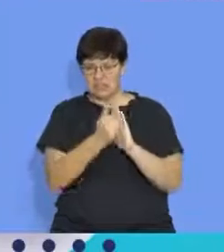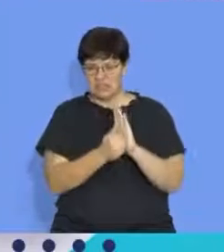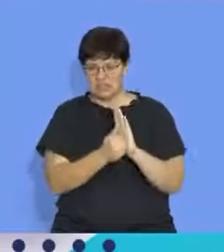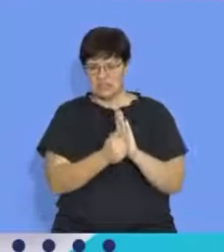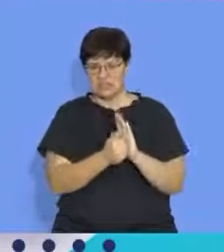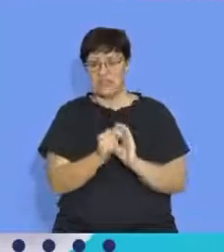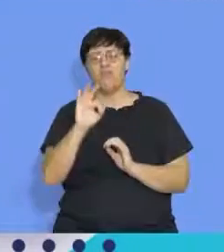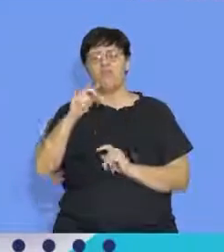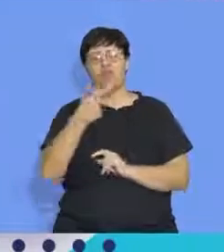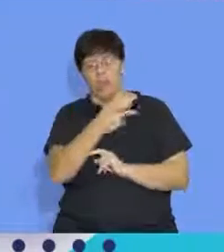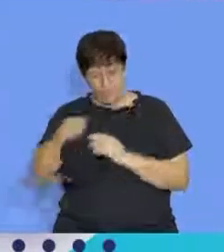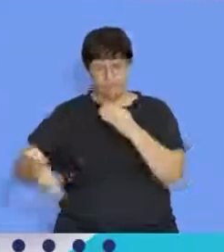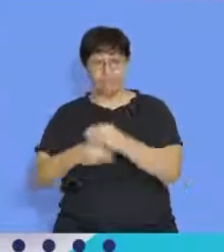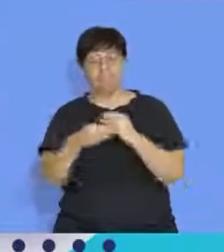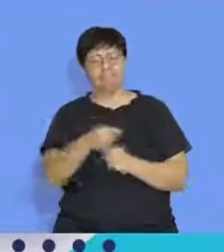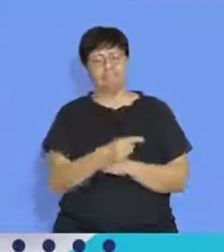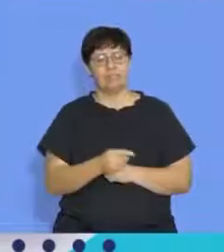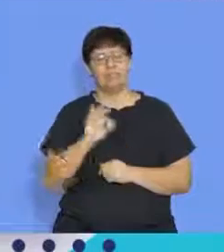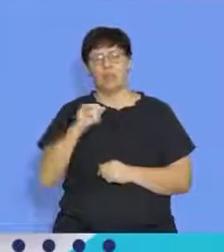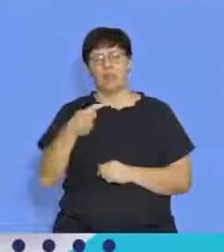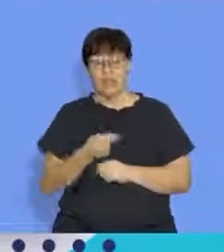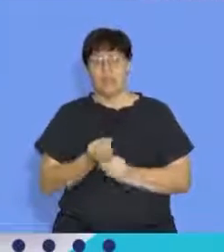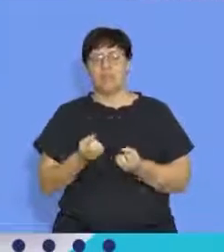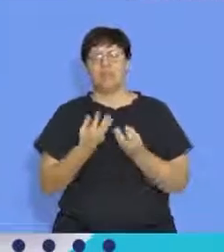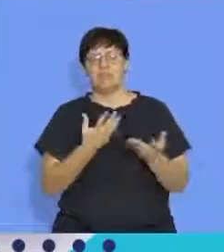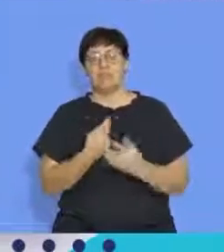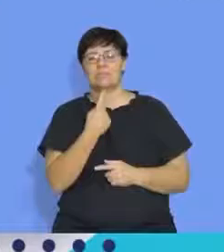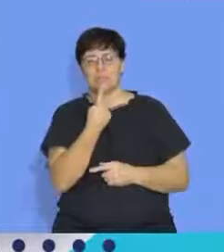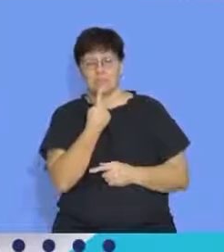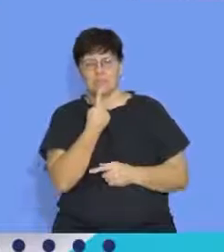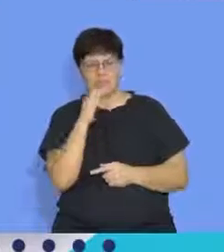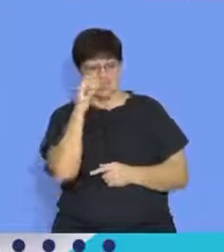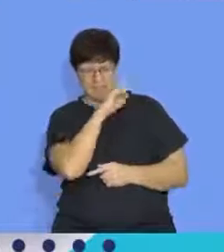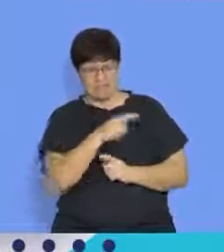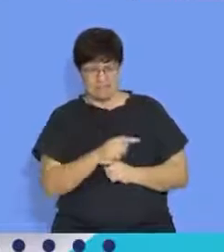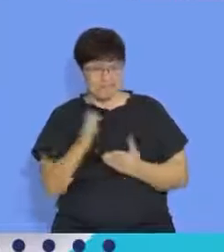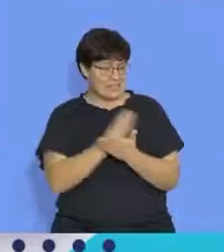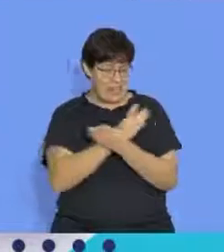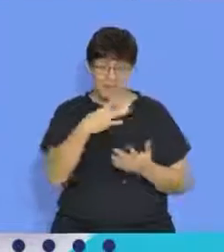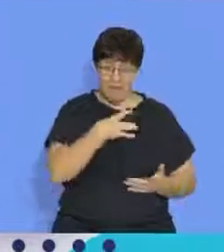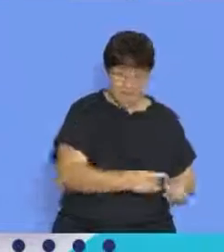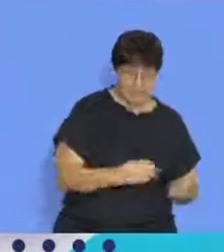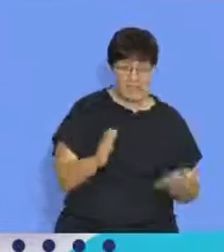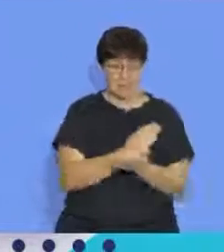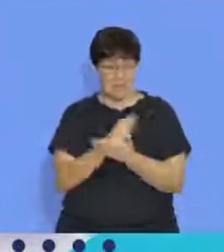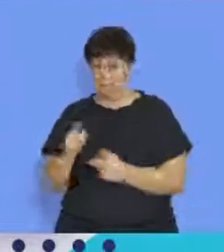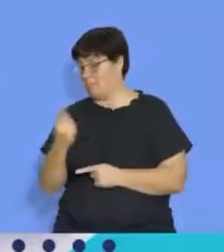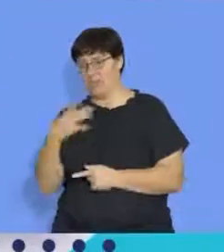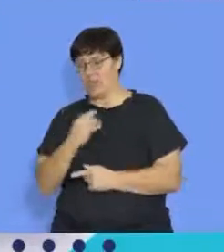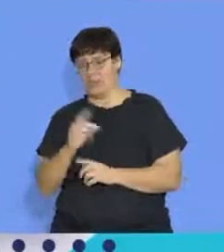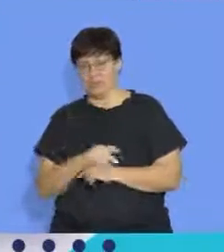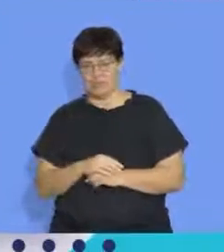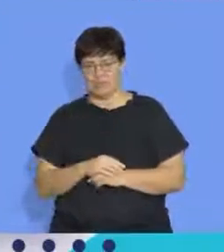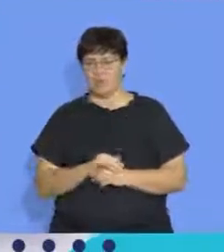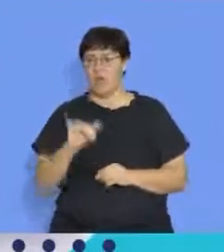in it, right? And the fungus gives it the taste and the smell. Some of you don't like it, but it's fine. Yogurt.